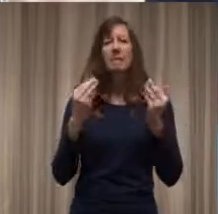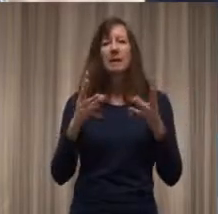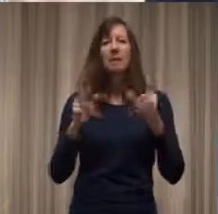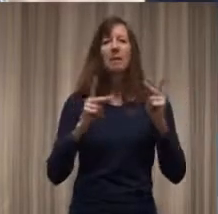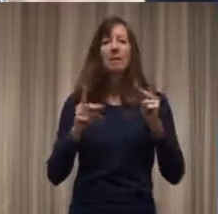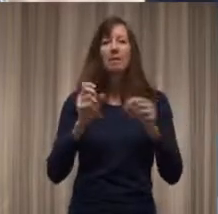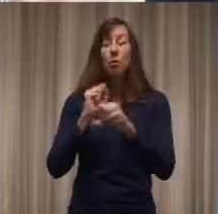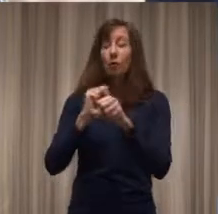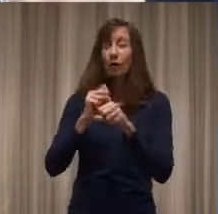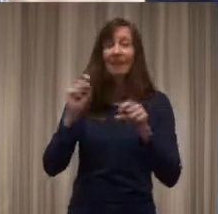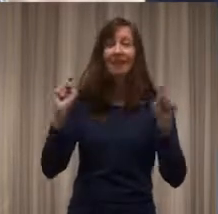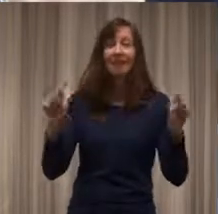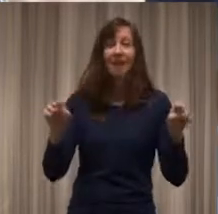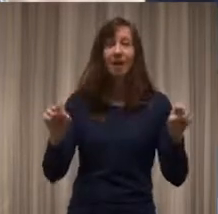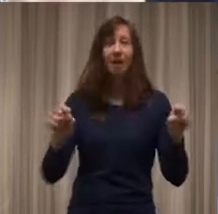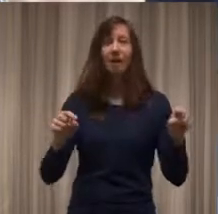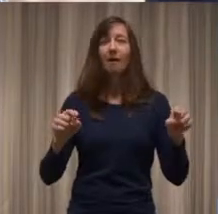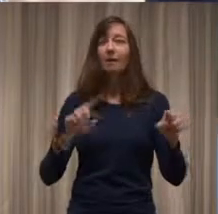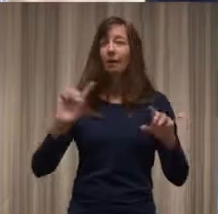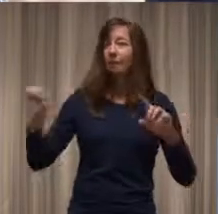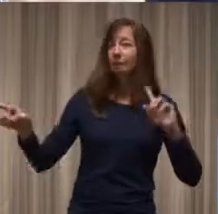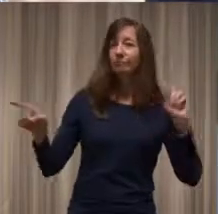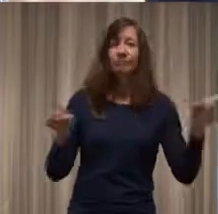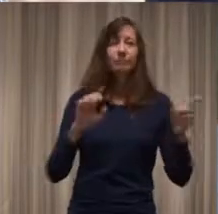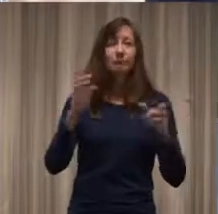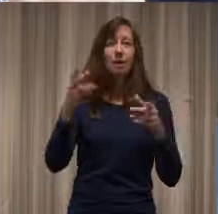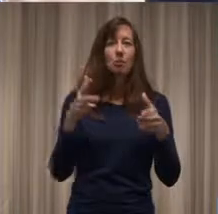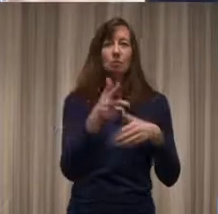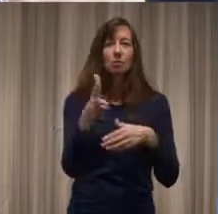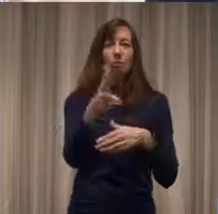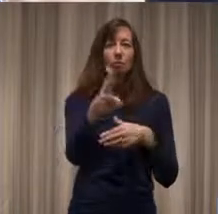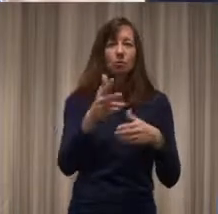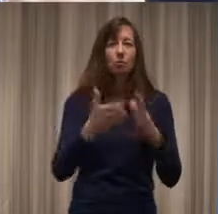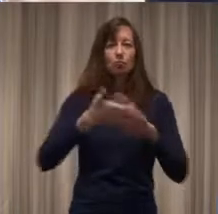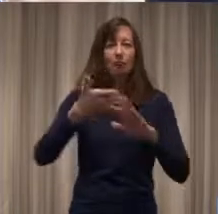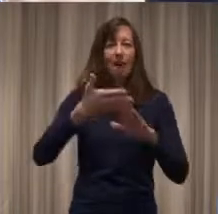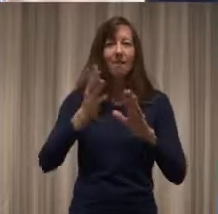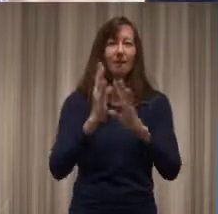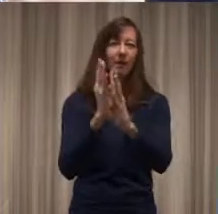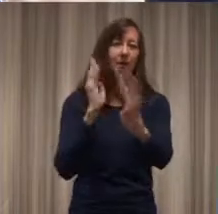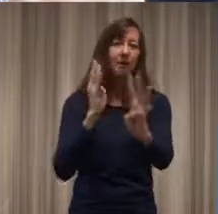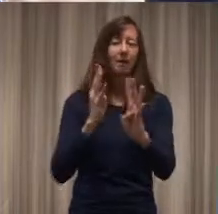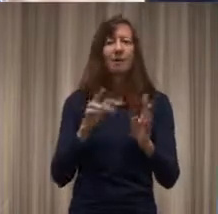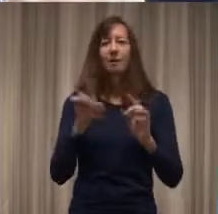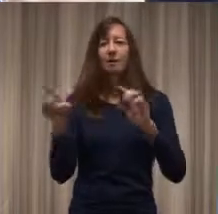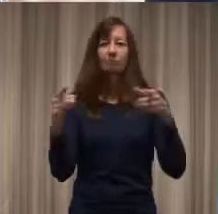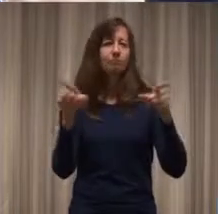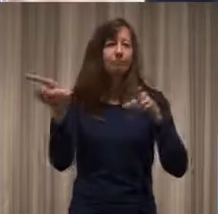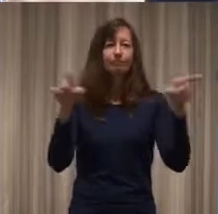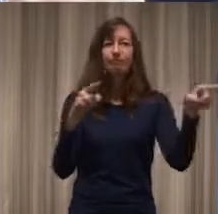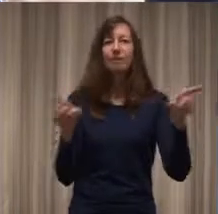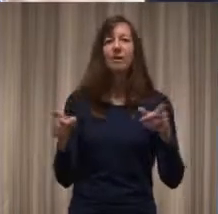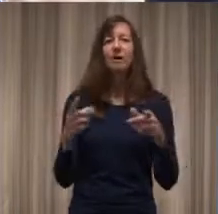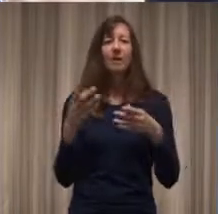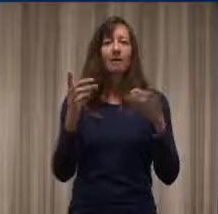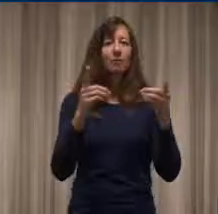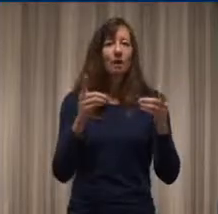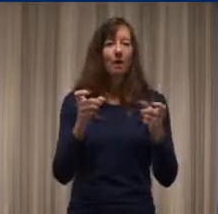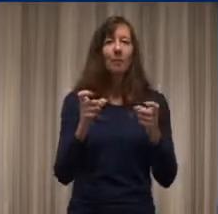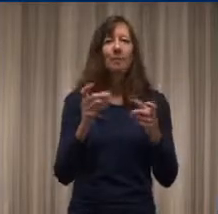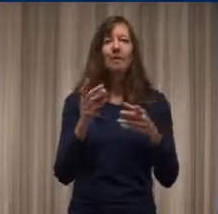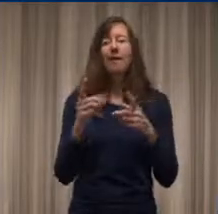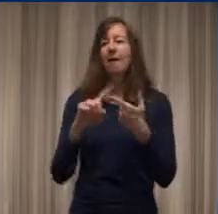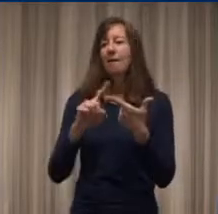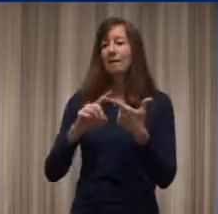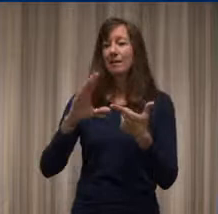traffic, as well as all of our county workers, health workers, and a whole set of volunteers.